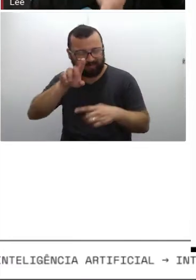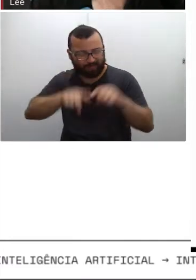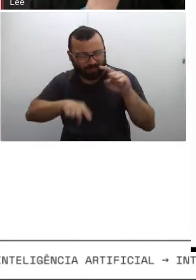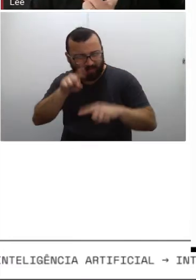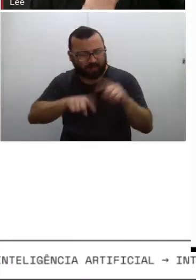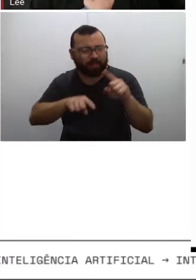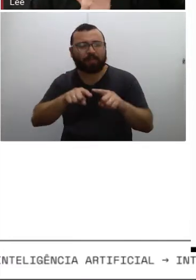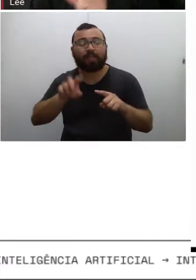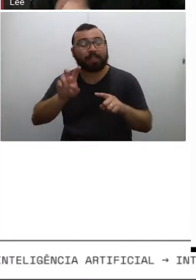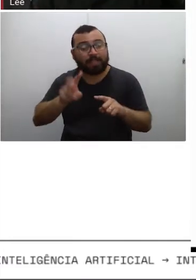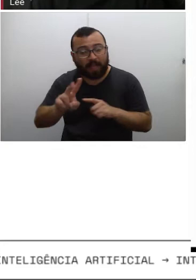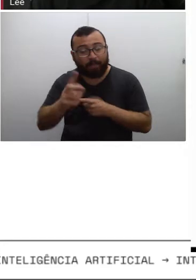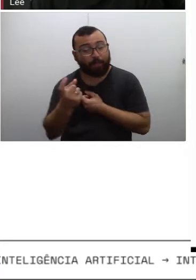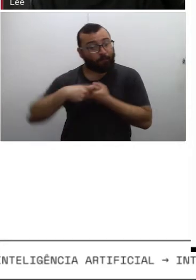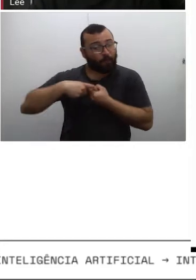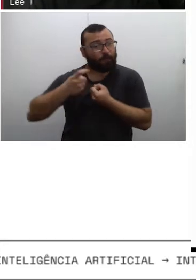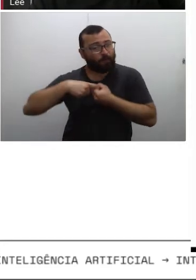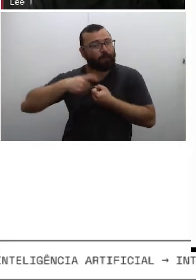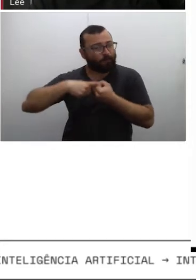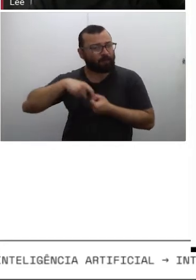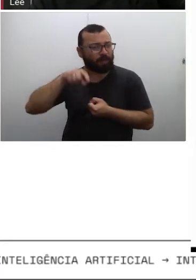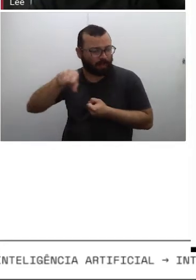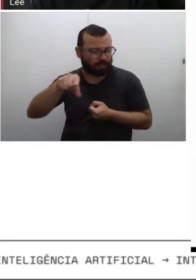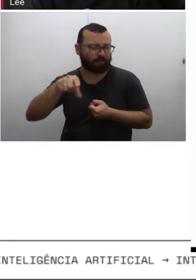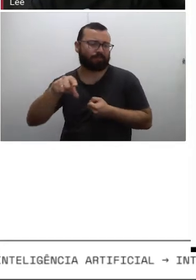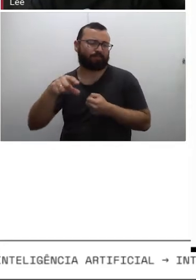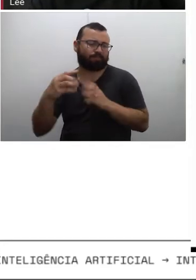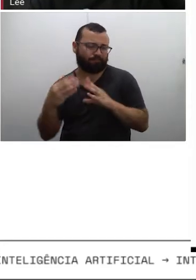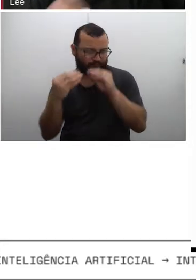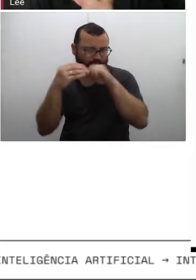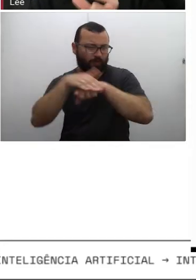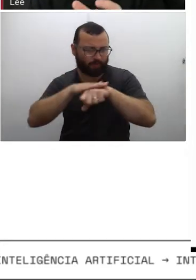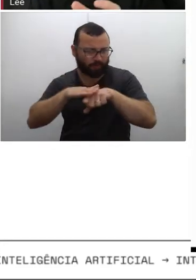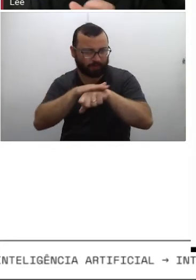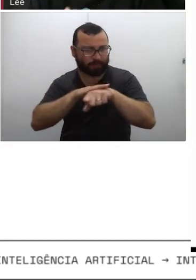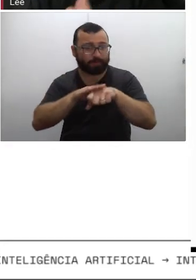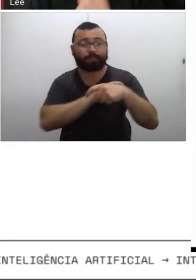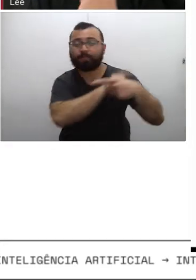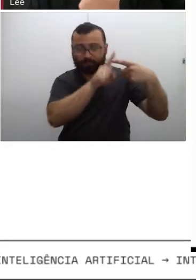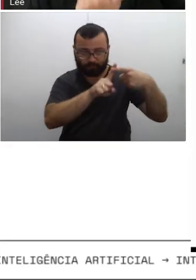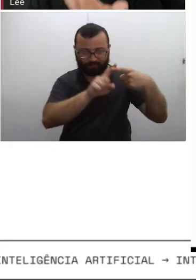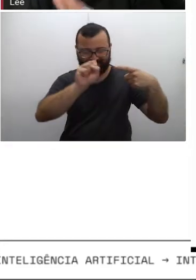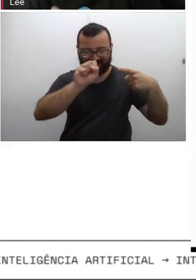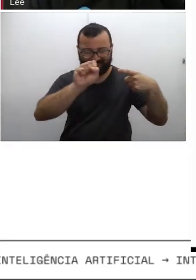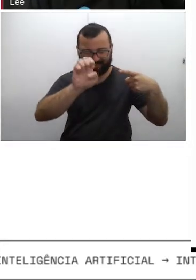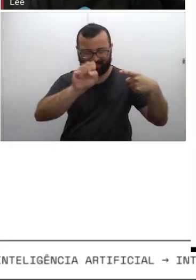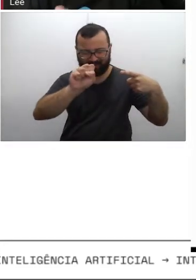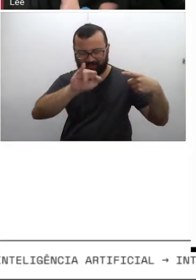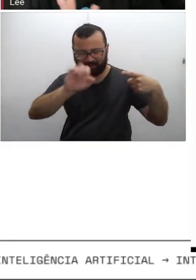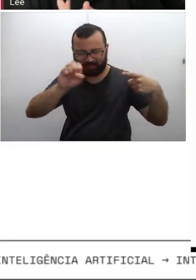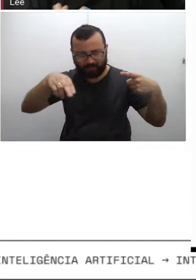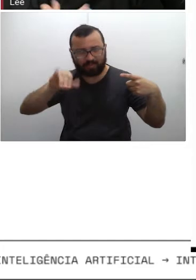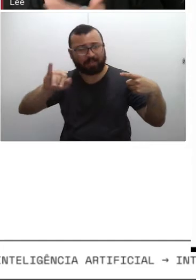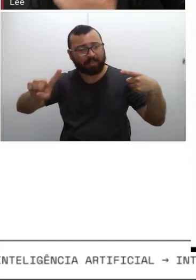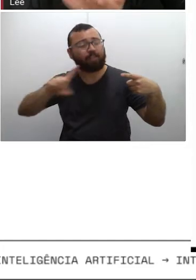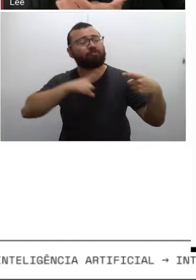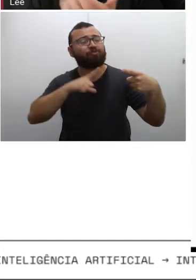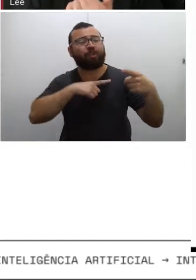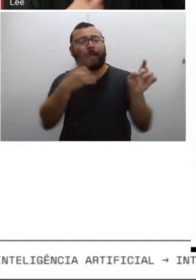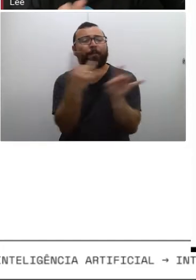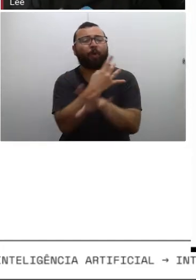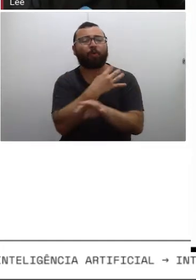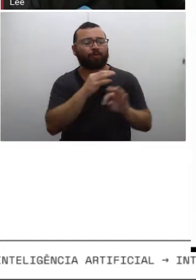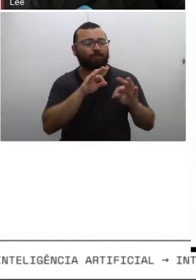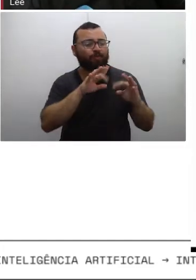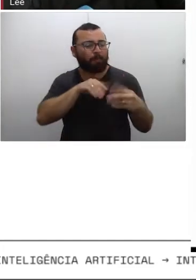will always return you the session ID of the conversation. And with that session ID, you can find a transcript back. Often